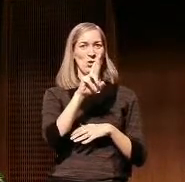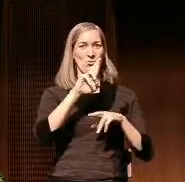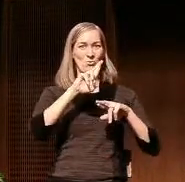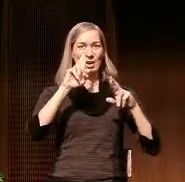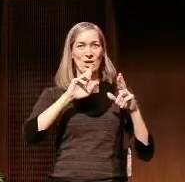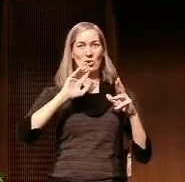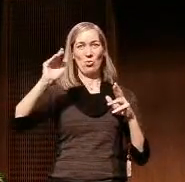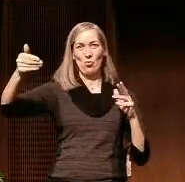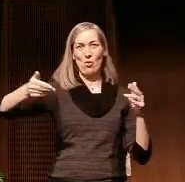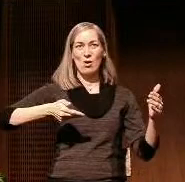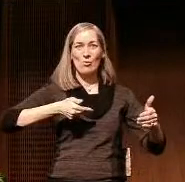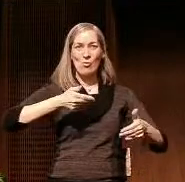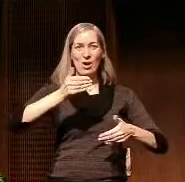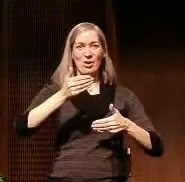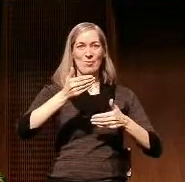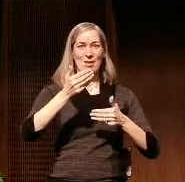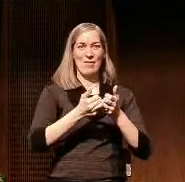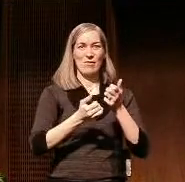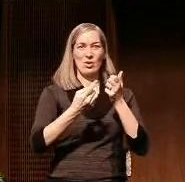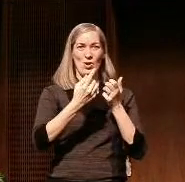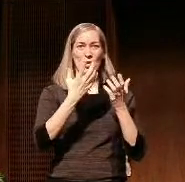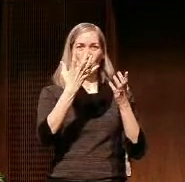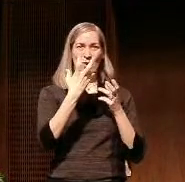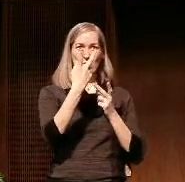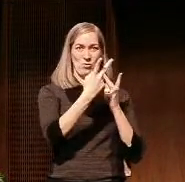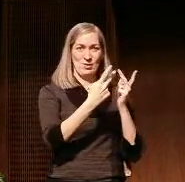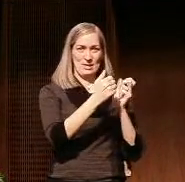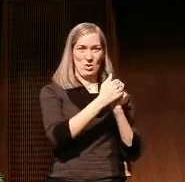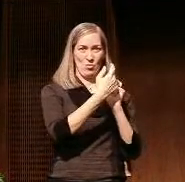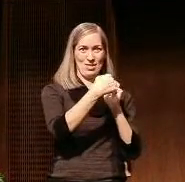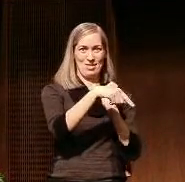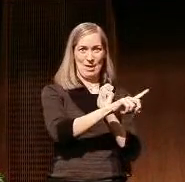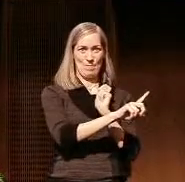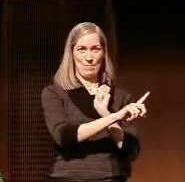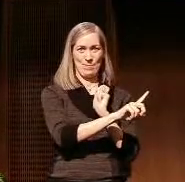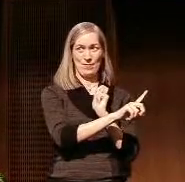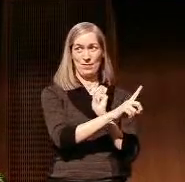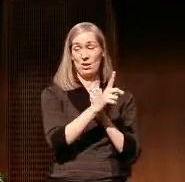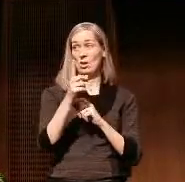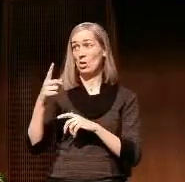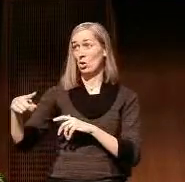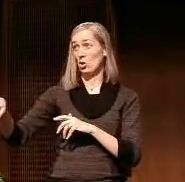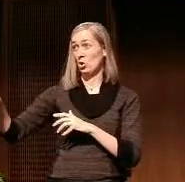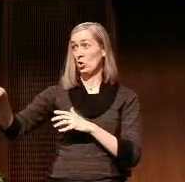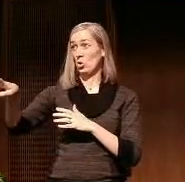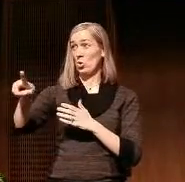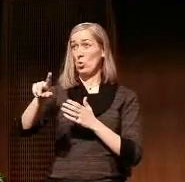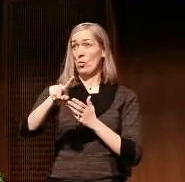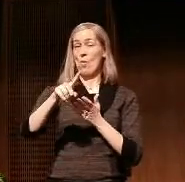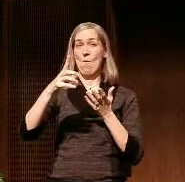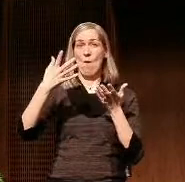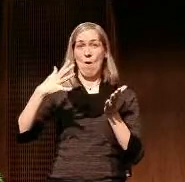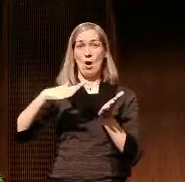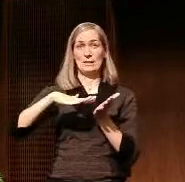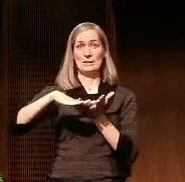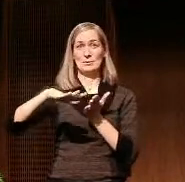anyone who wants to come by and see them. At this point, you are dismissed.